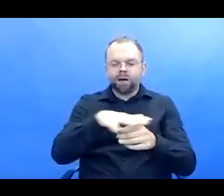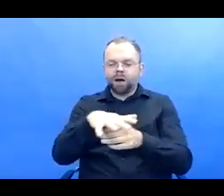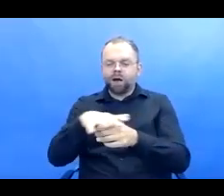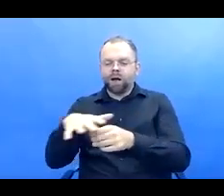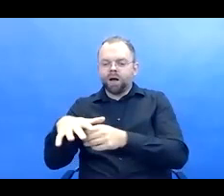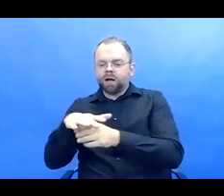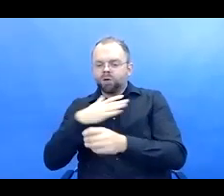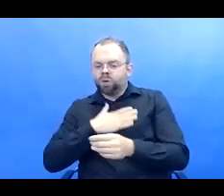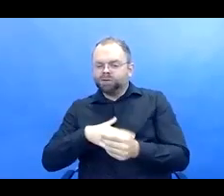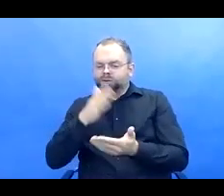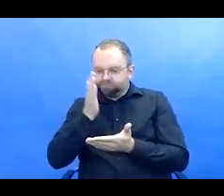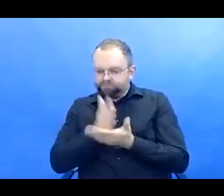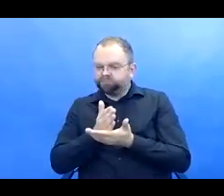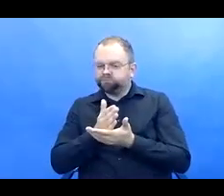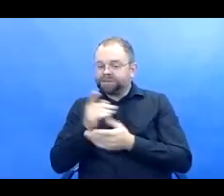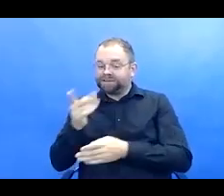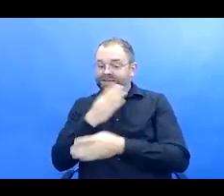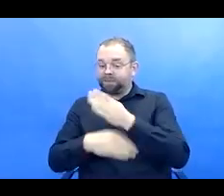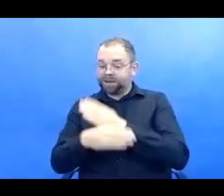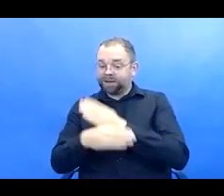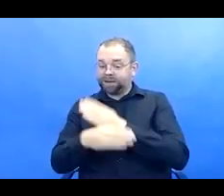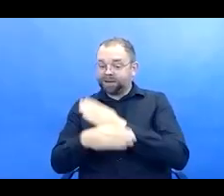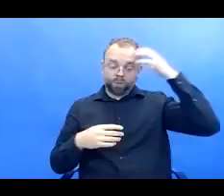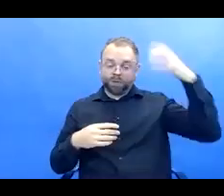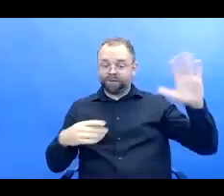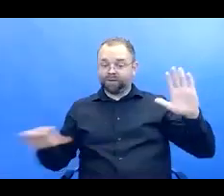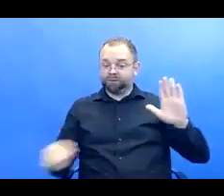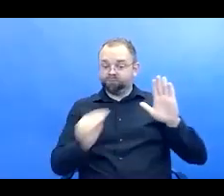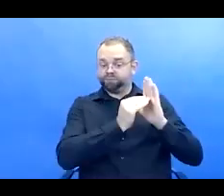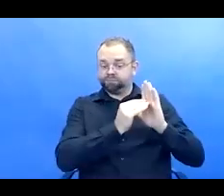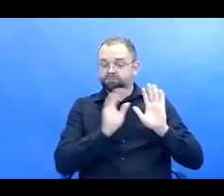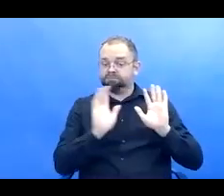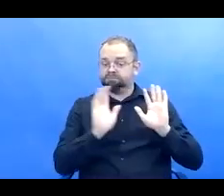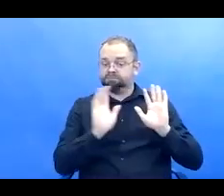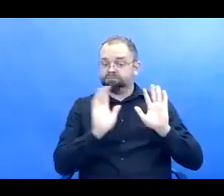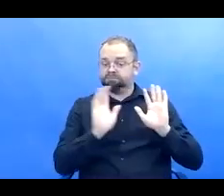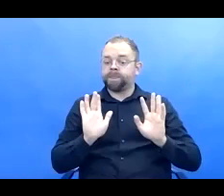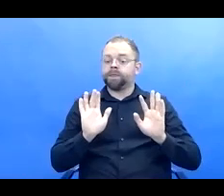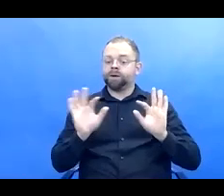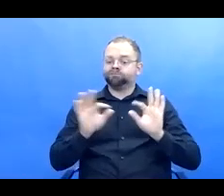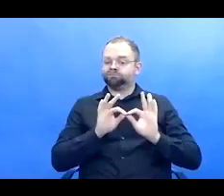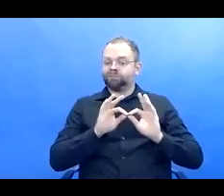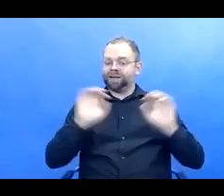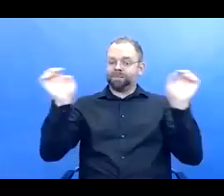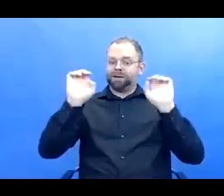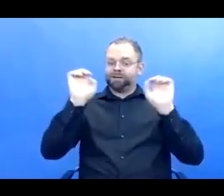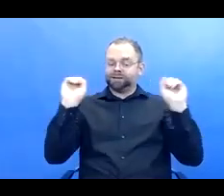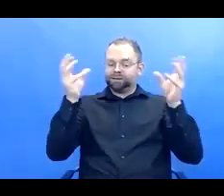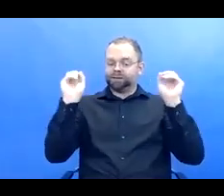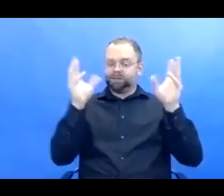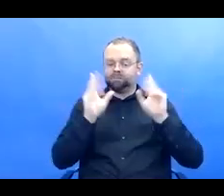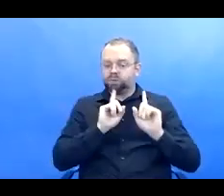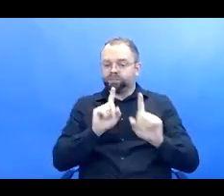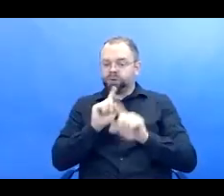the socioeconomic recovery plans and implementation strategies. So the program really brings together all the 9